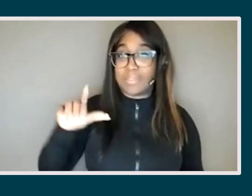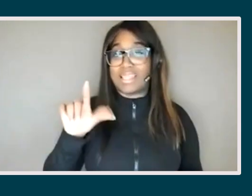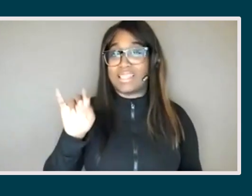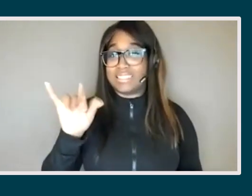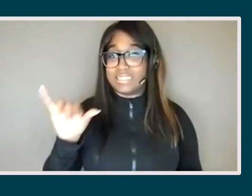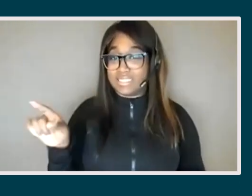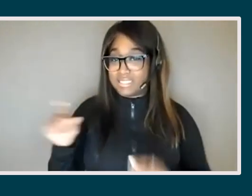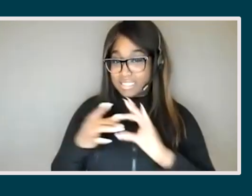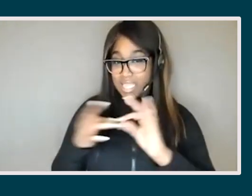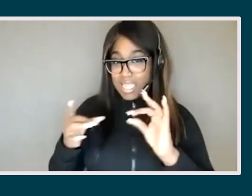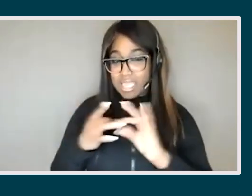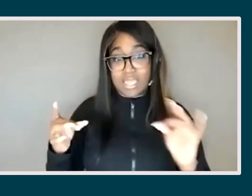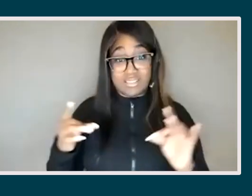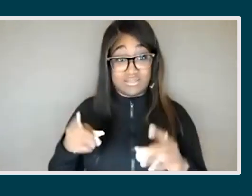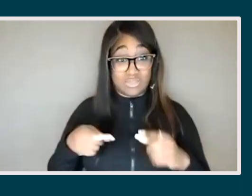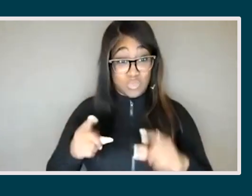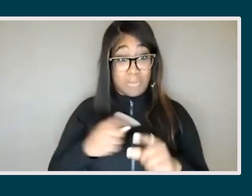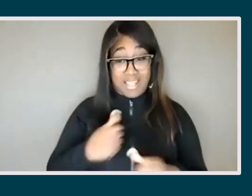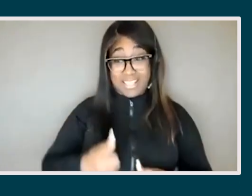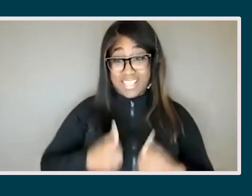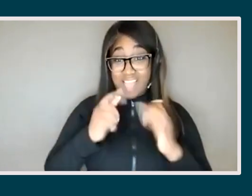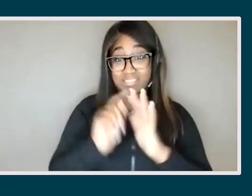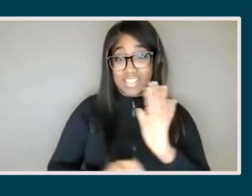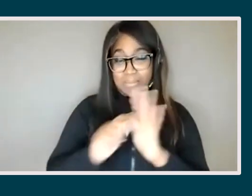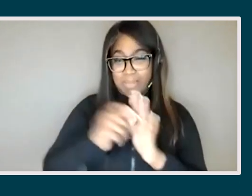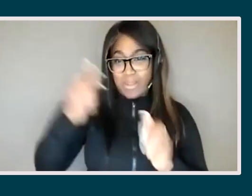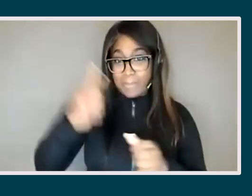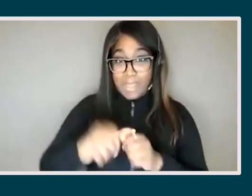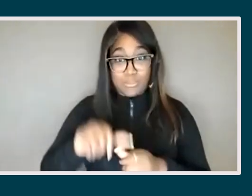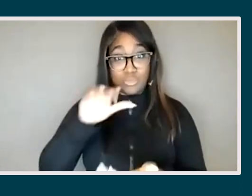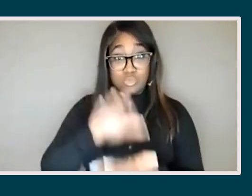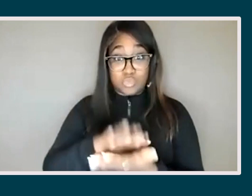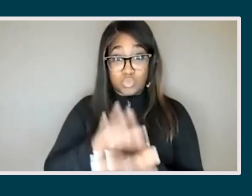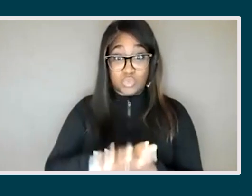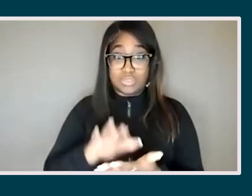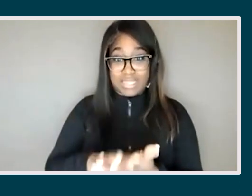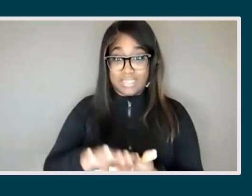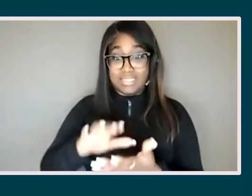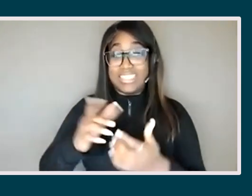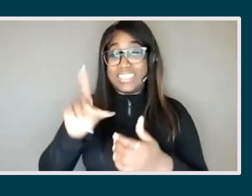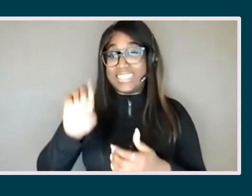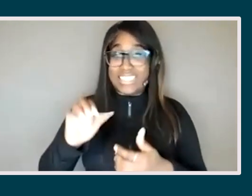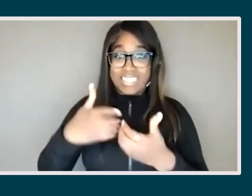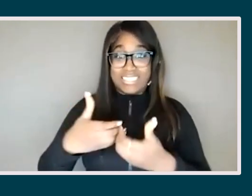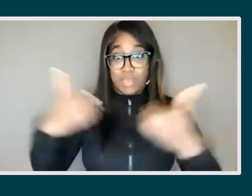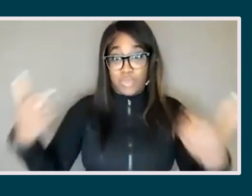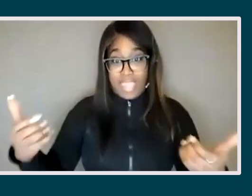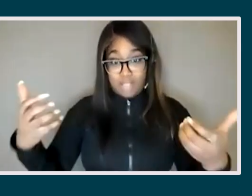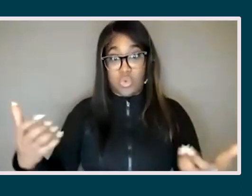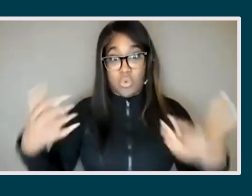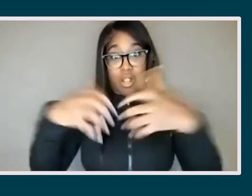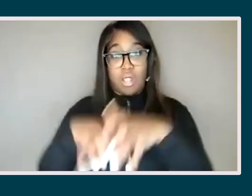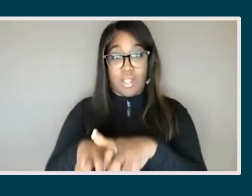my lifetime, I remember the schools being desegregated, and when I worked in one of